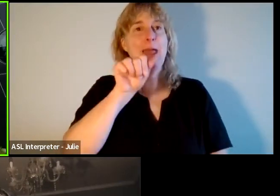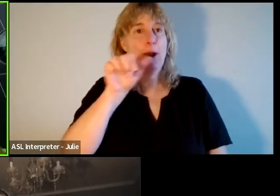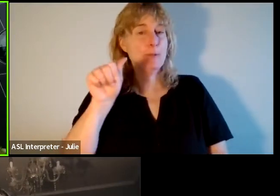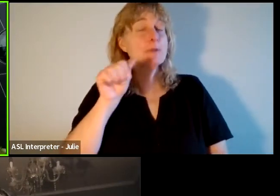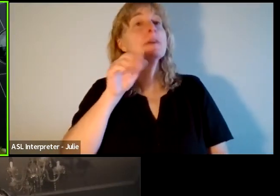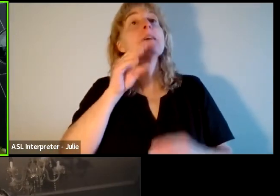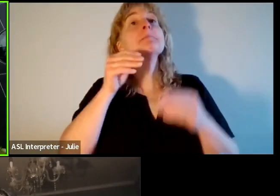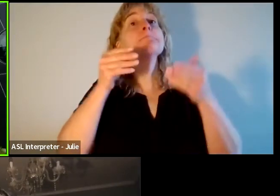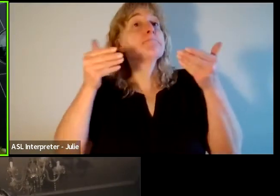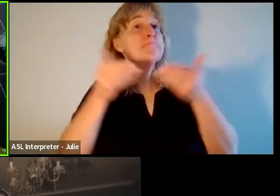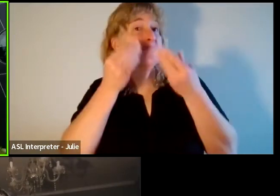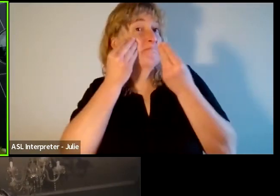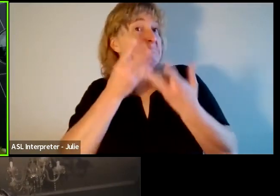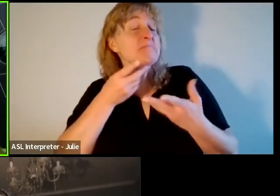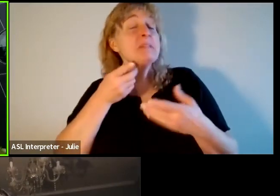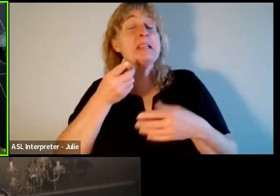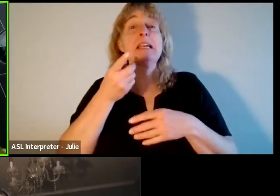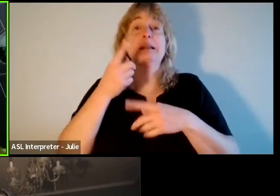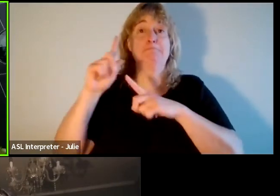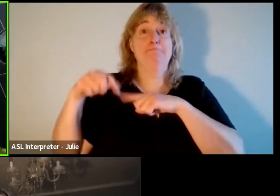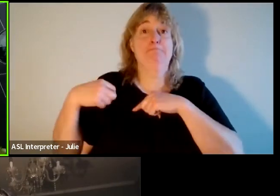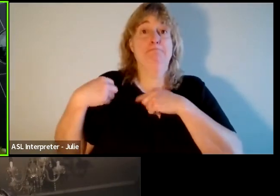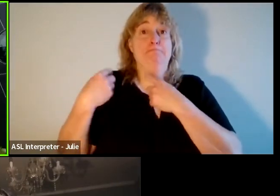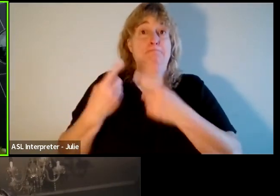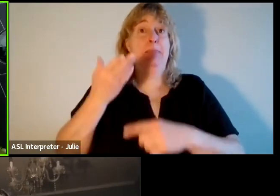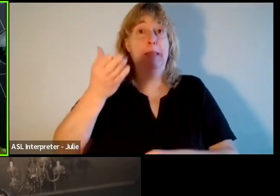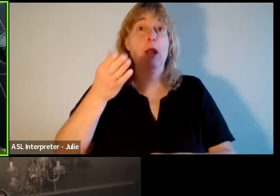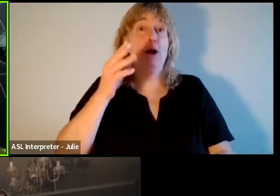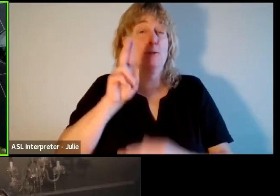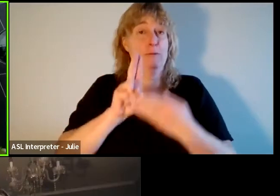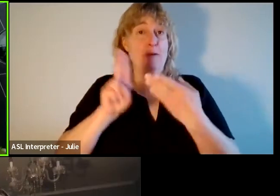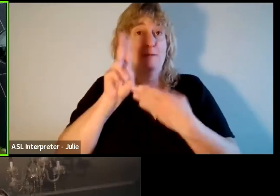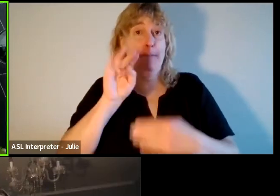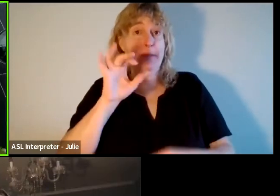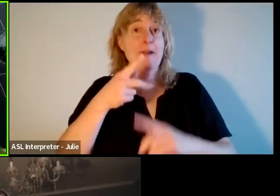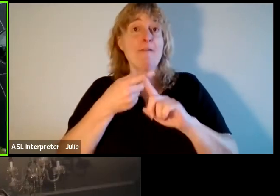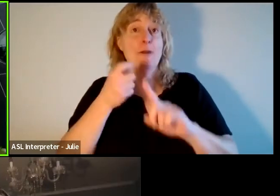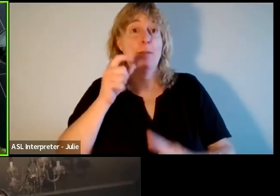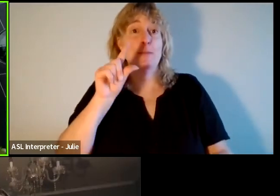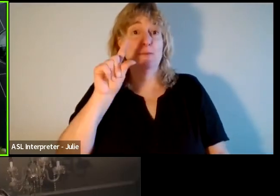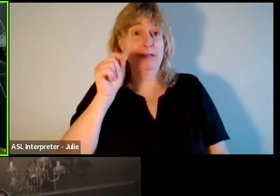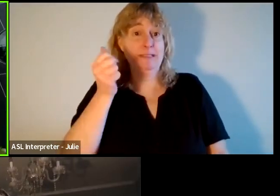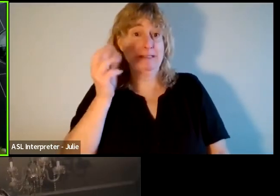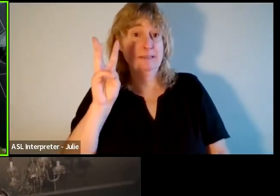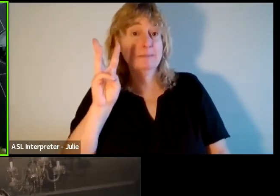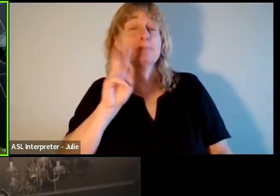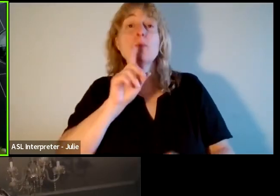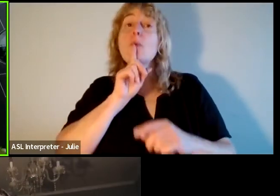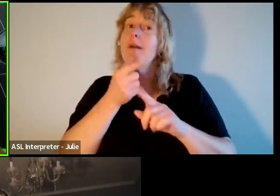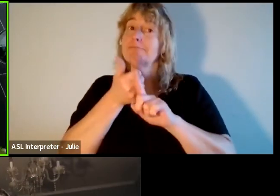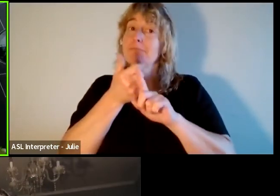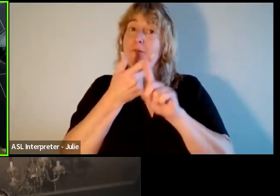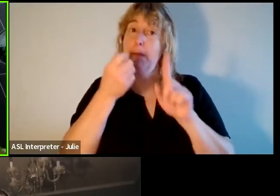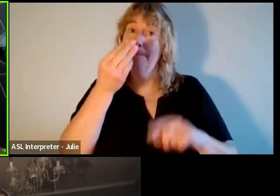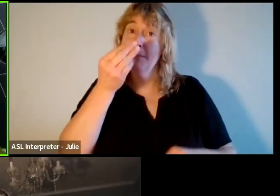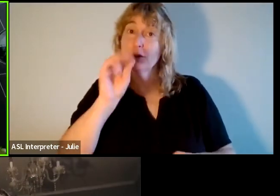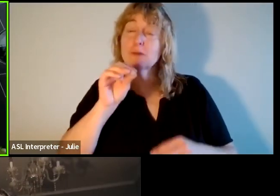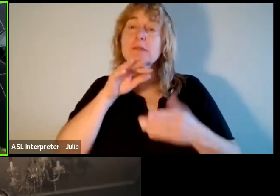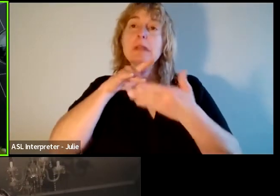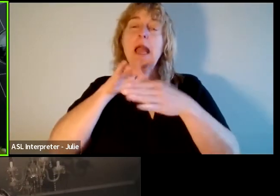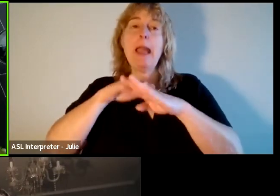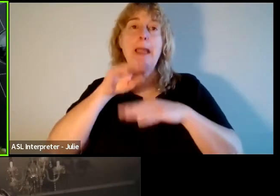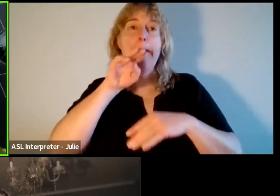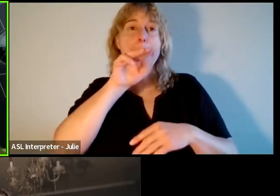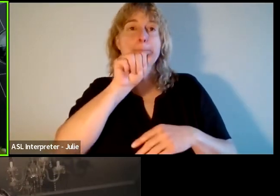been at the University of Michigan since 2016. Originally from Missouri, he studied in Massachusetts and did research at the Max